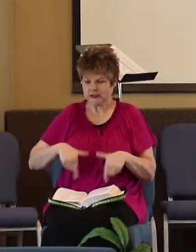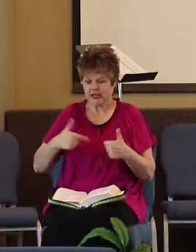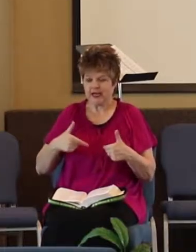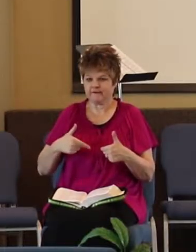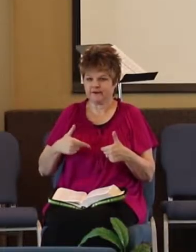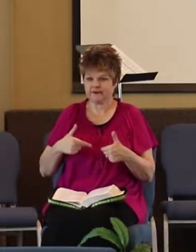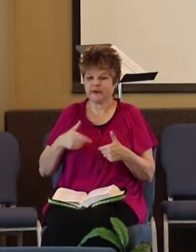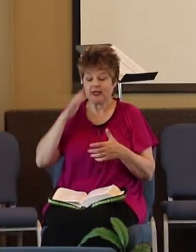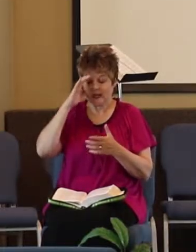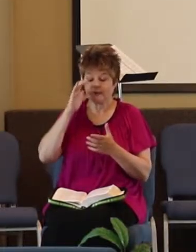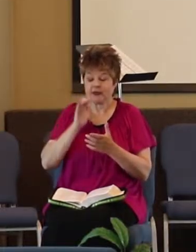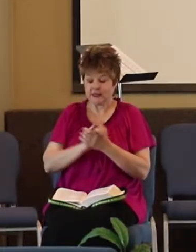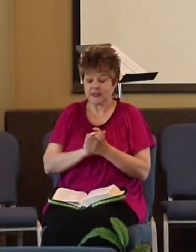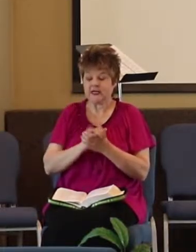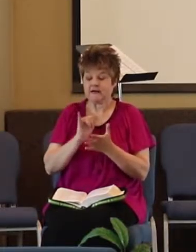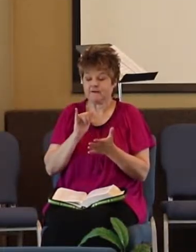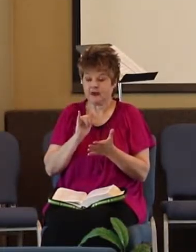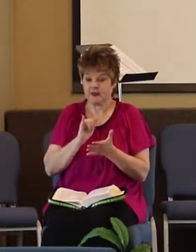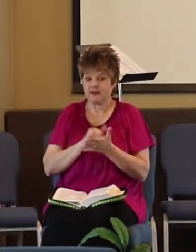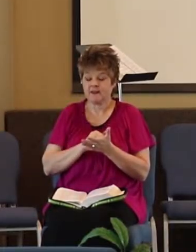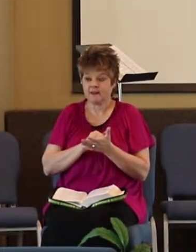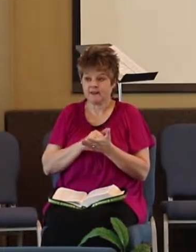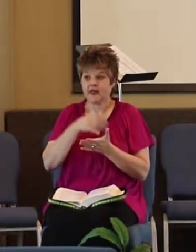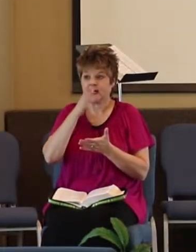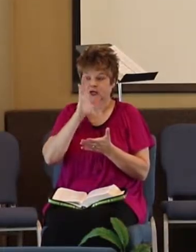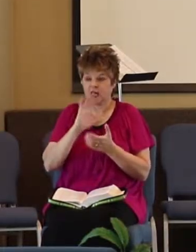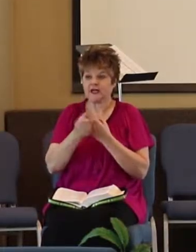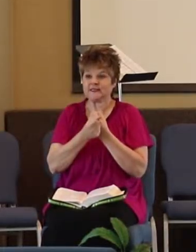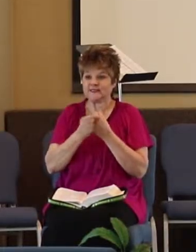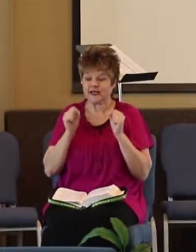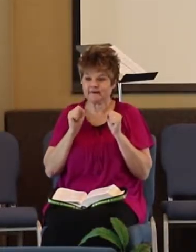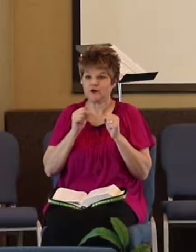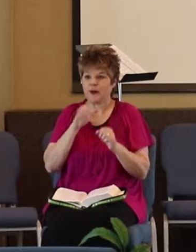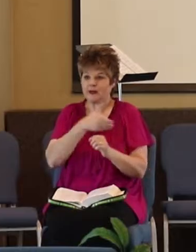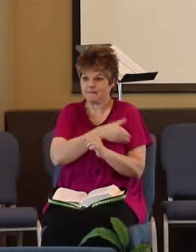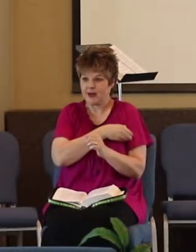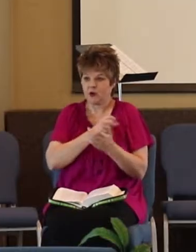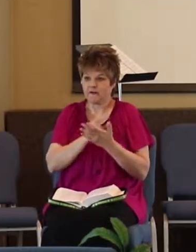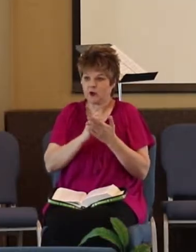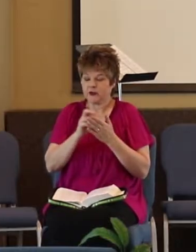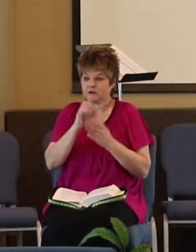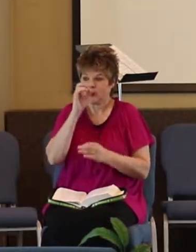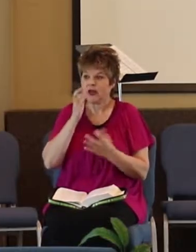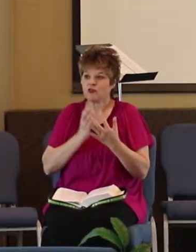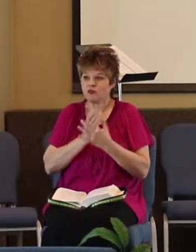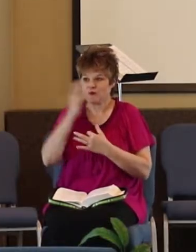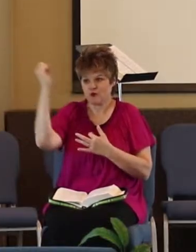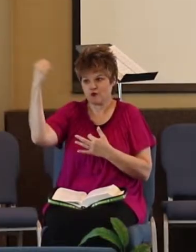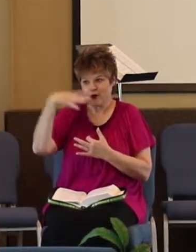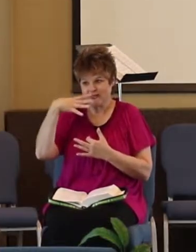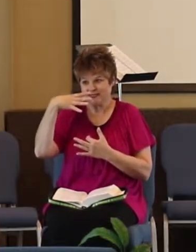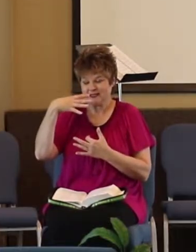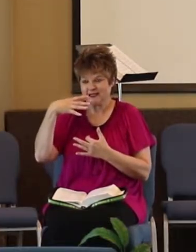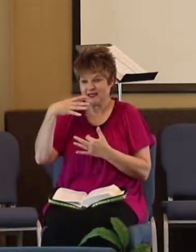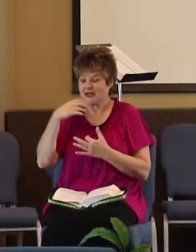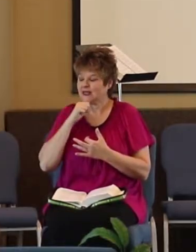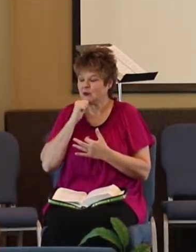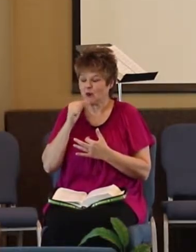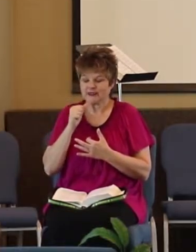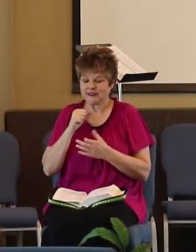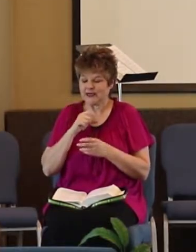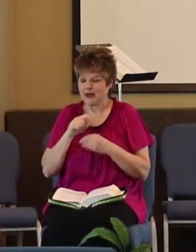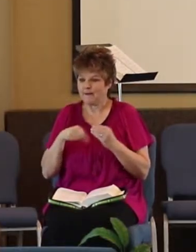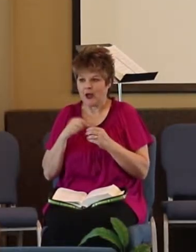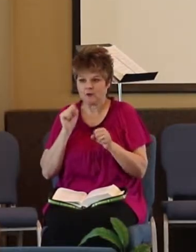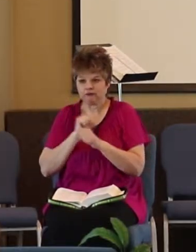He believed that God saved you by the power of the Holy Spirit through his grace, and that it wasn't ever